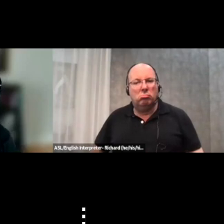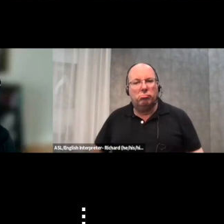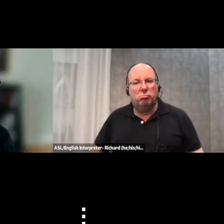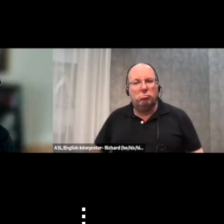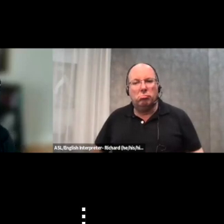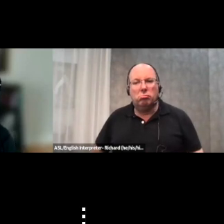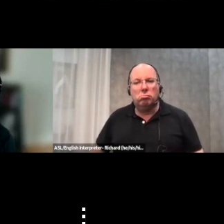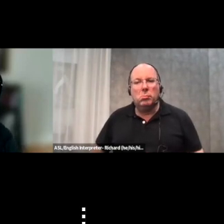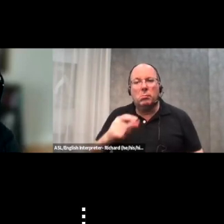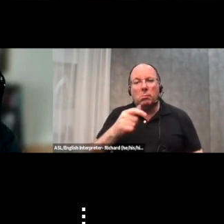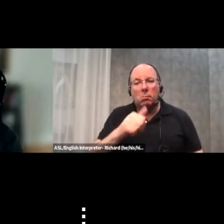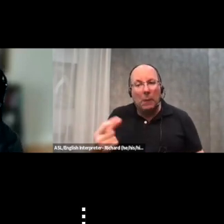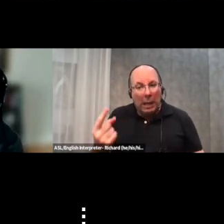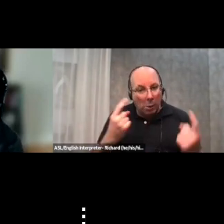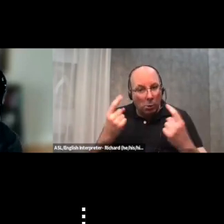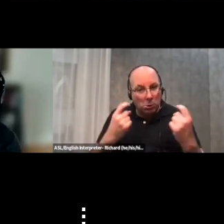Does anyone have any questions about that?